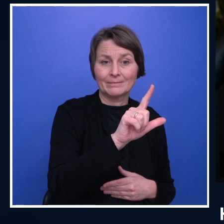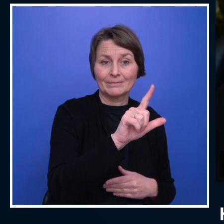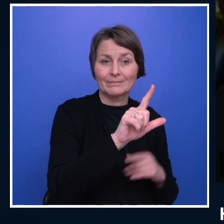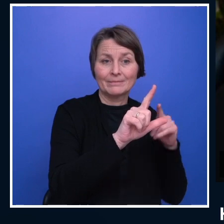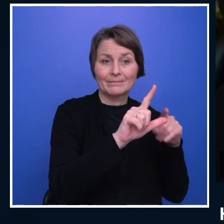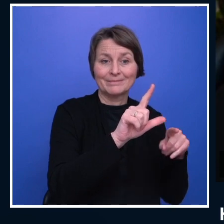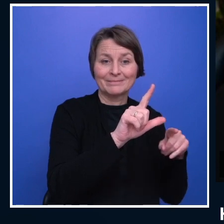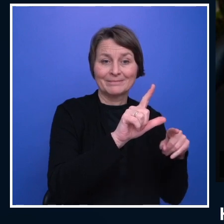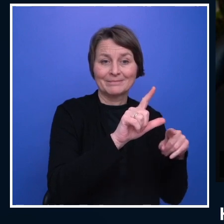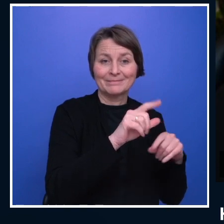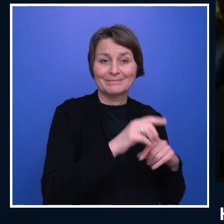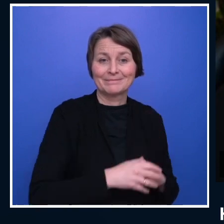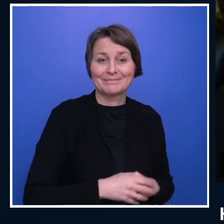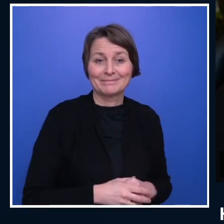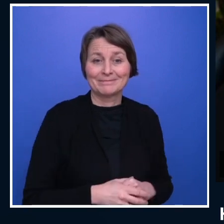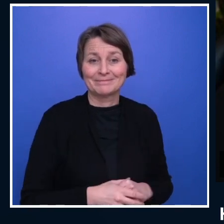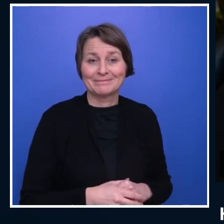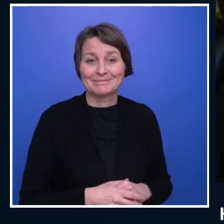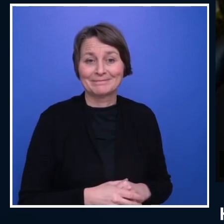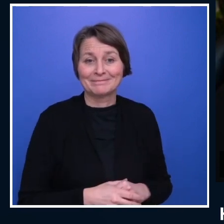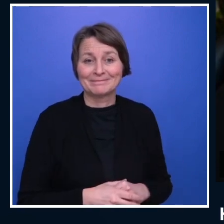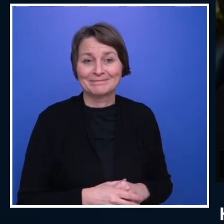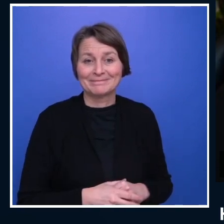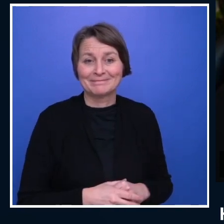Bye-bye. Close the door, sir.